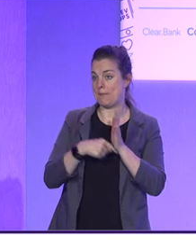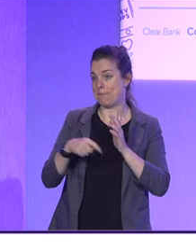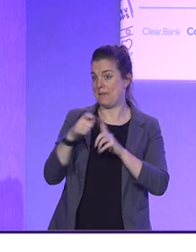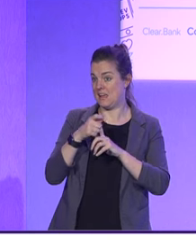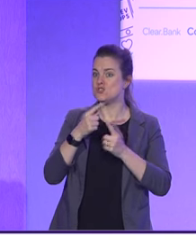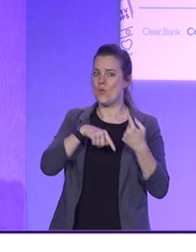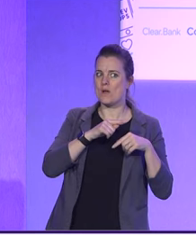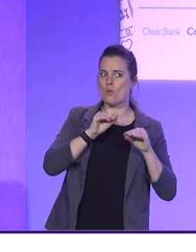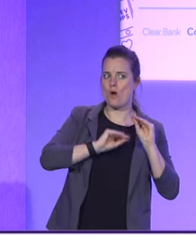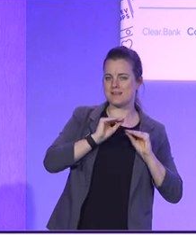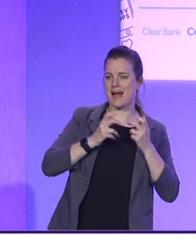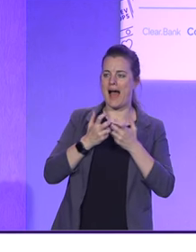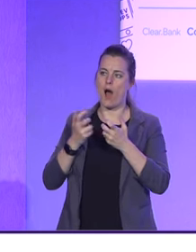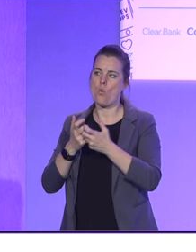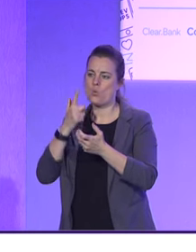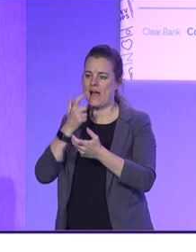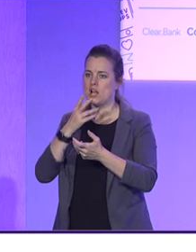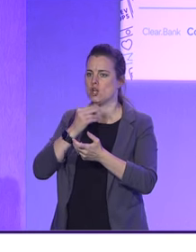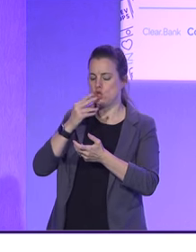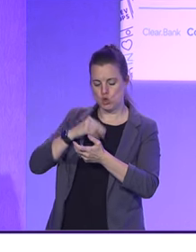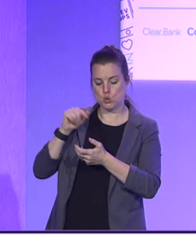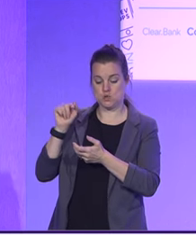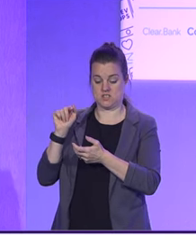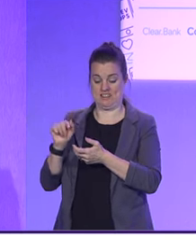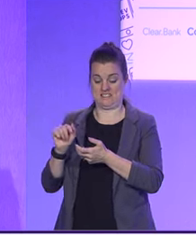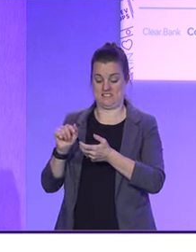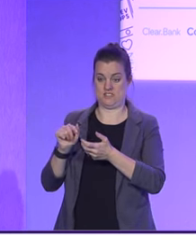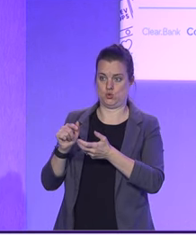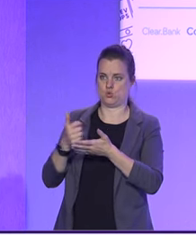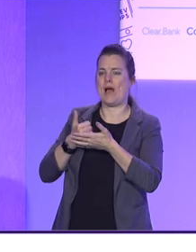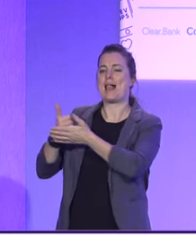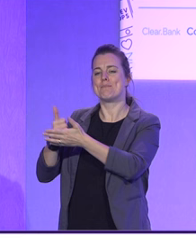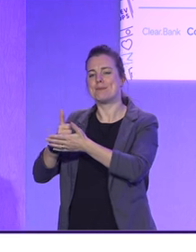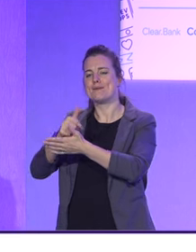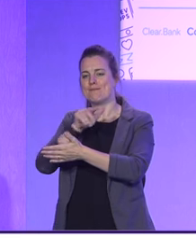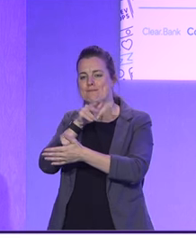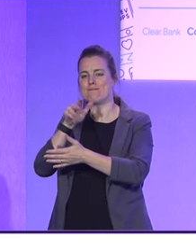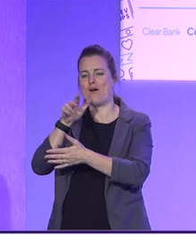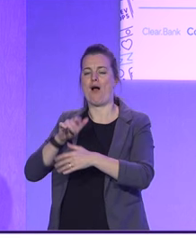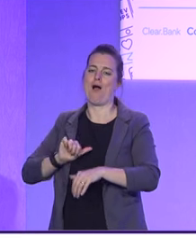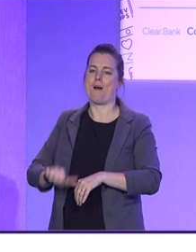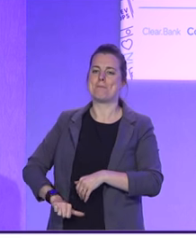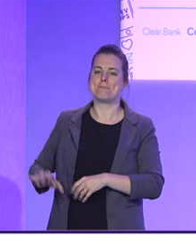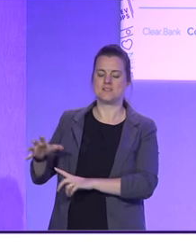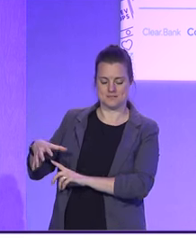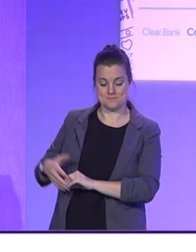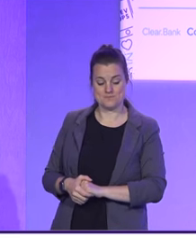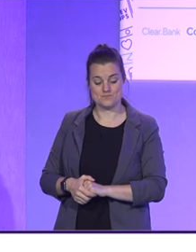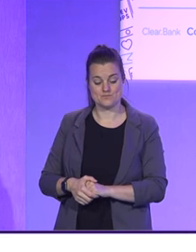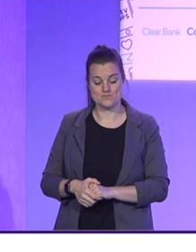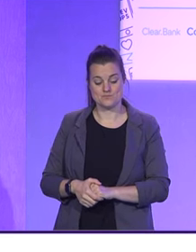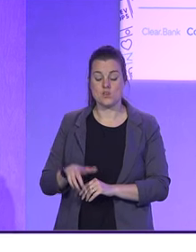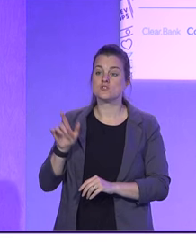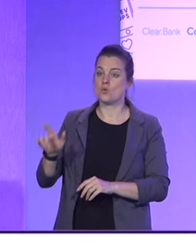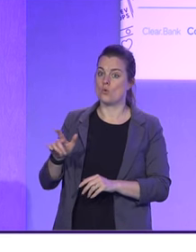ways in order to use this algorithm to help farmers, okay? So this is something that basically is in the cloud. It's very difficult for